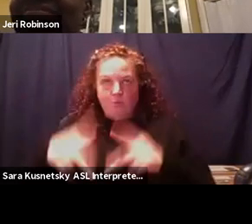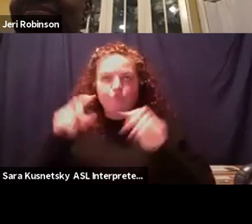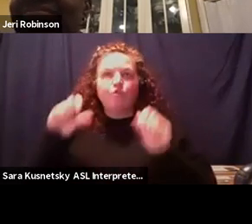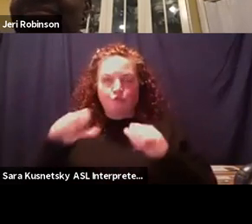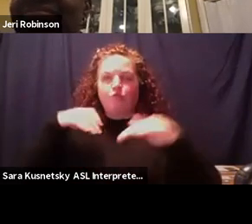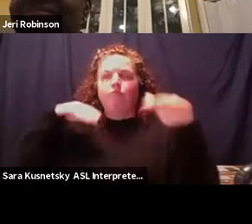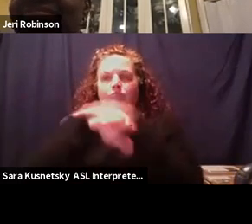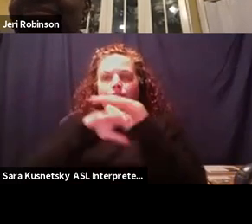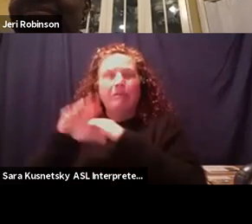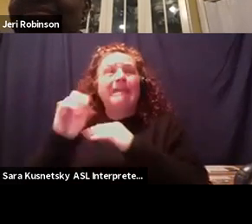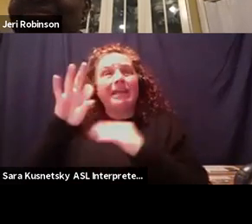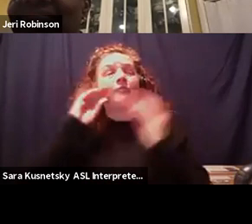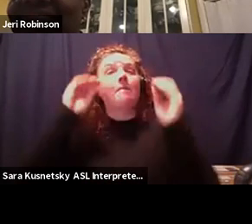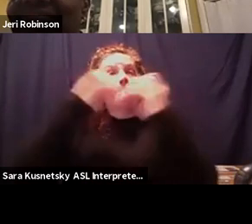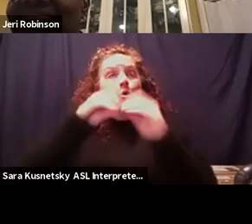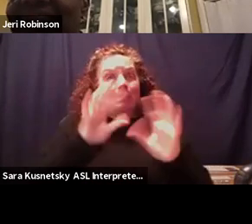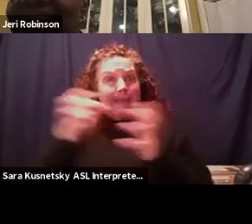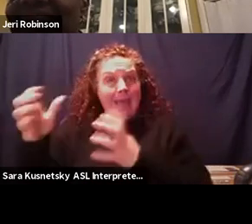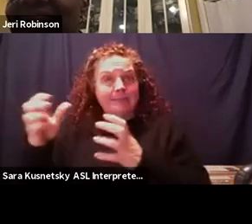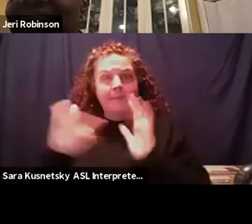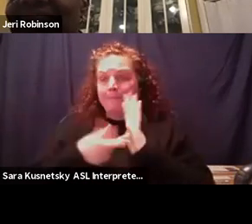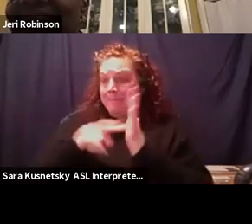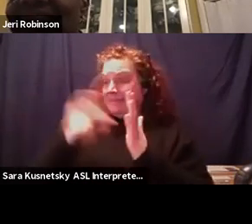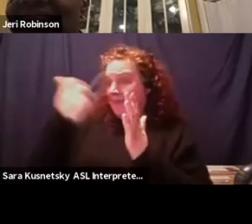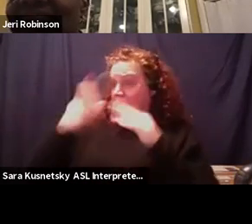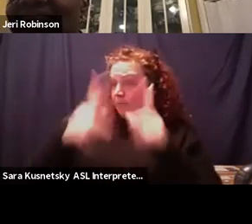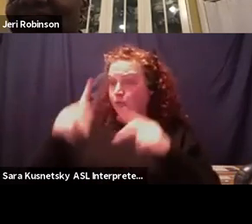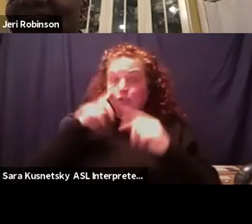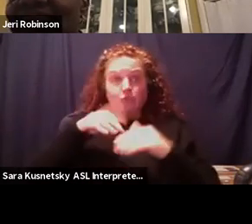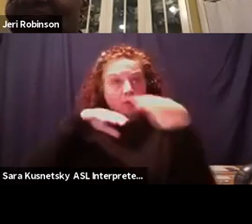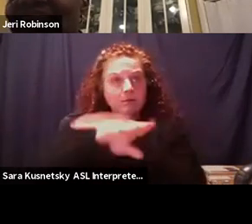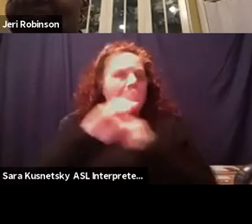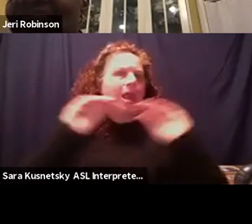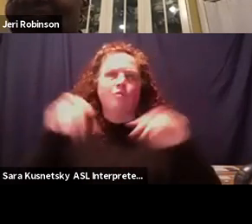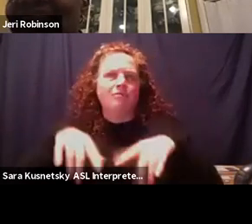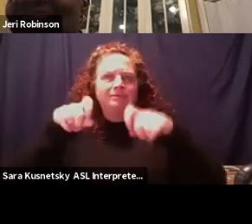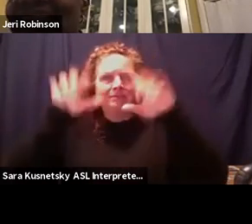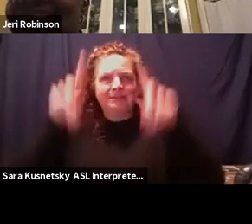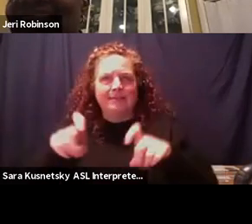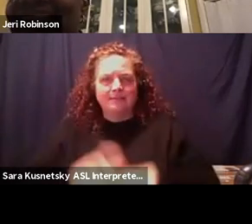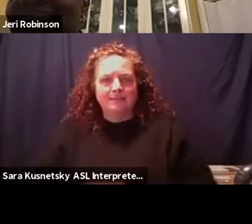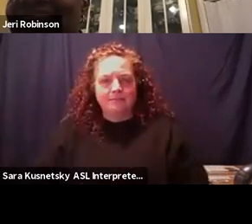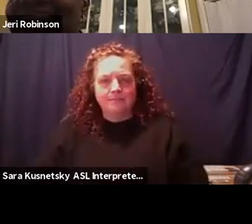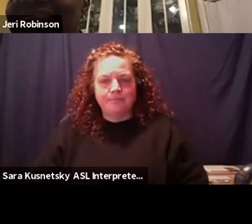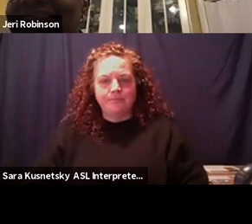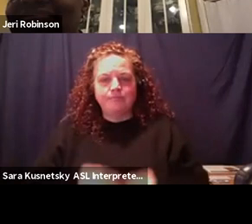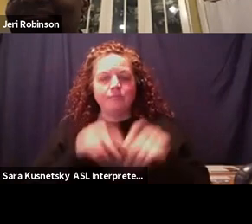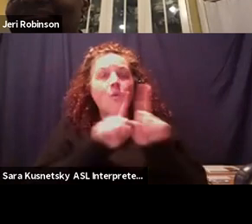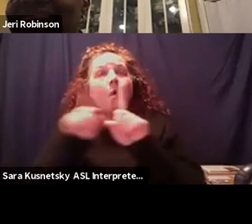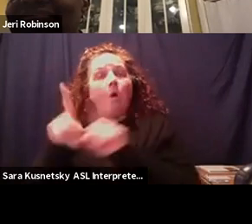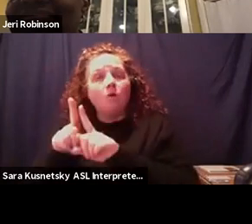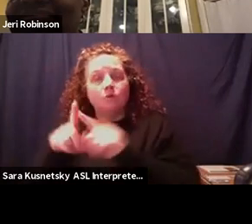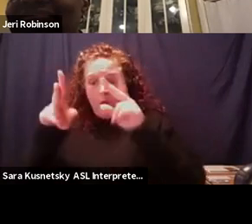are more classes. More classes would mean that anyone could join without having to take a test. Also, someone could